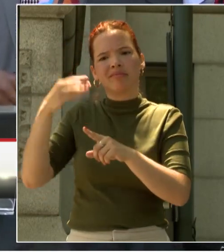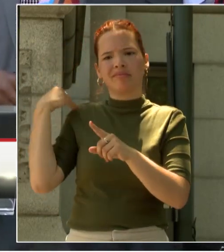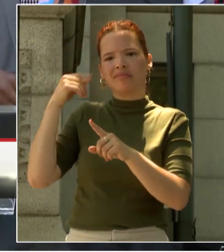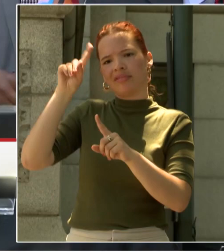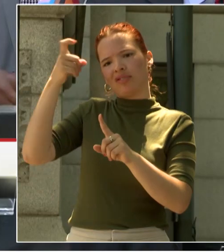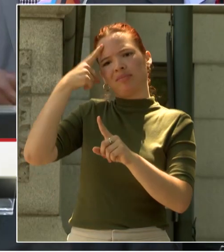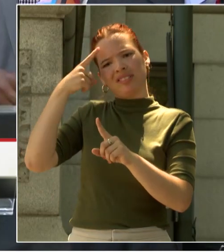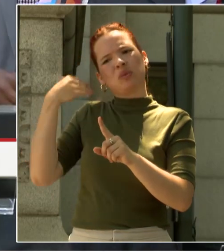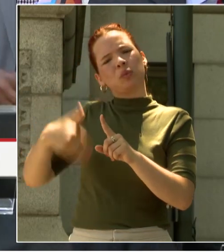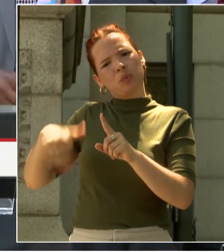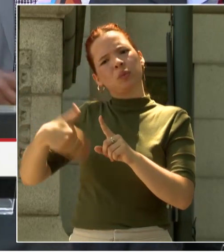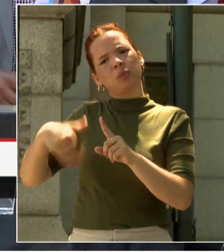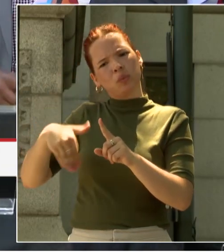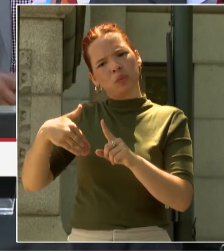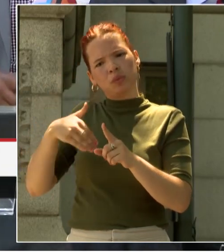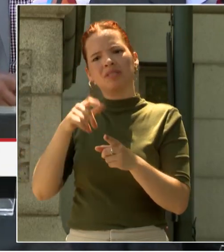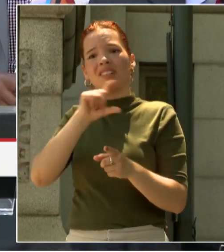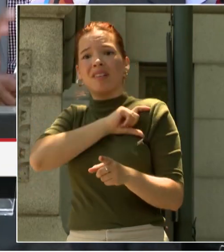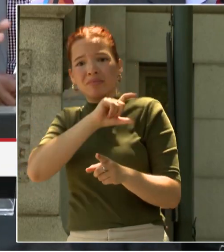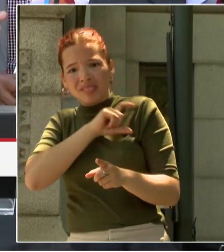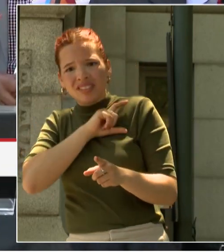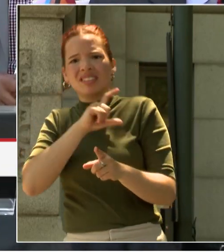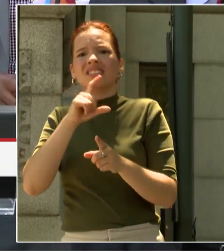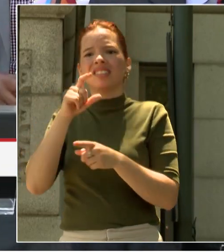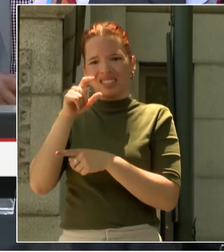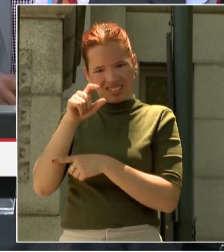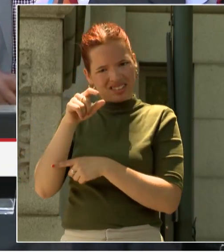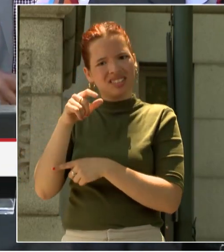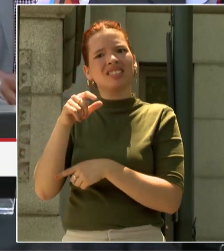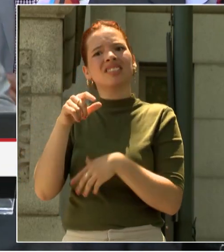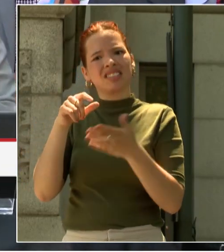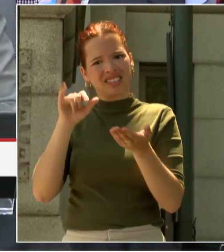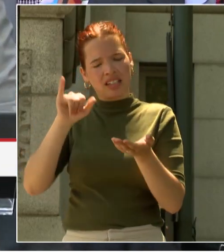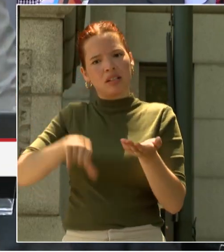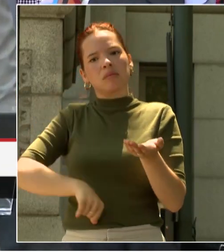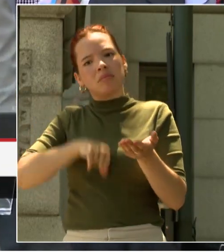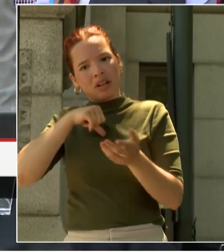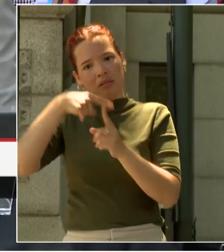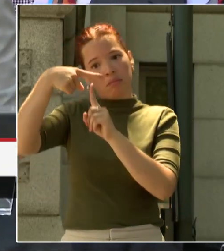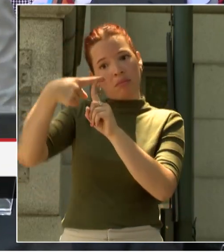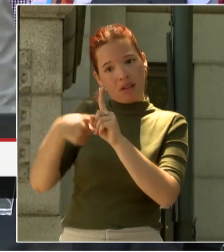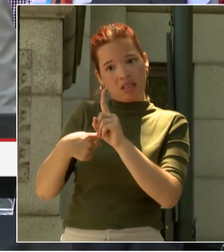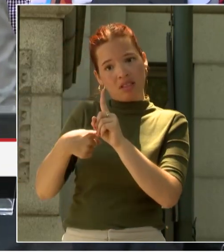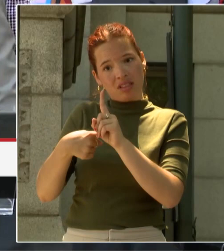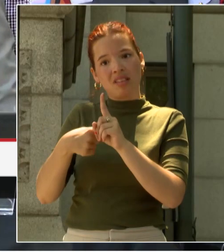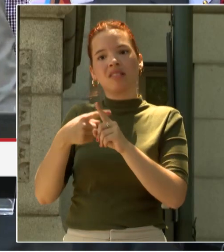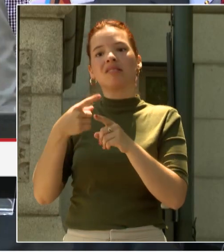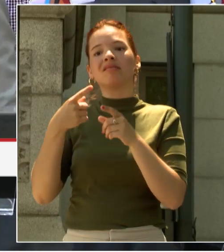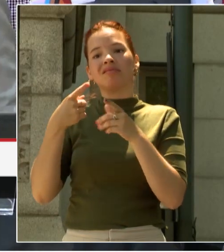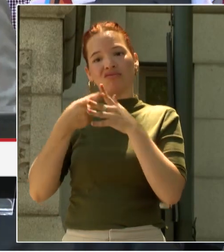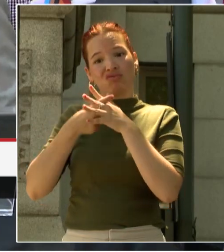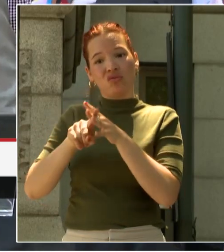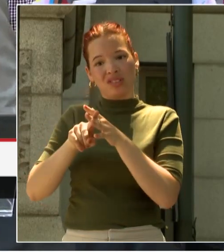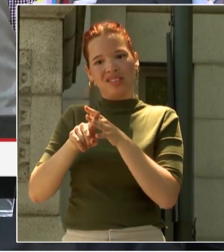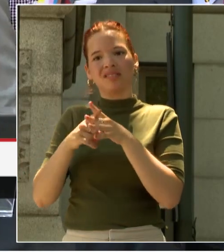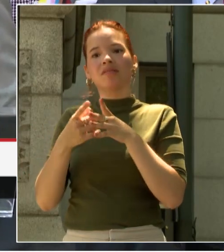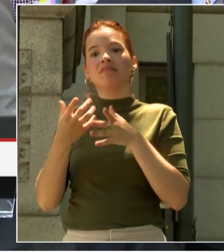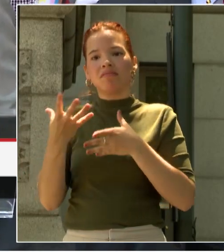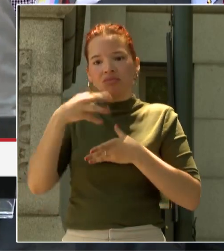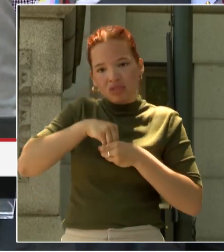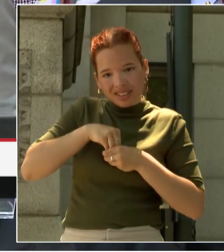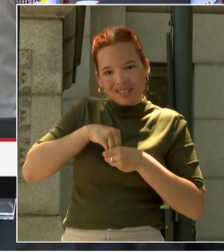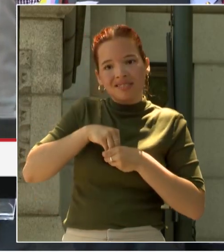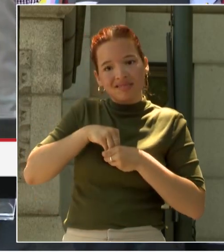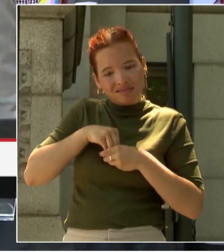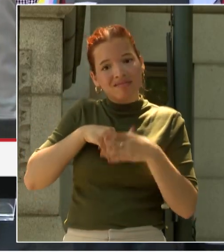started as trans women, notably led by black trans women, pushed back and spoke out. While we enjoy